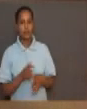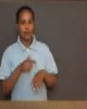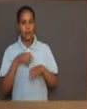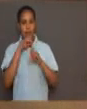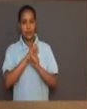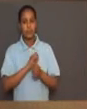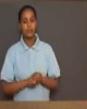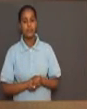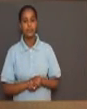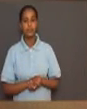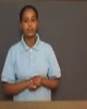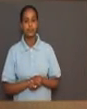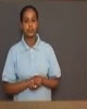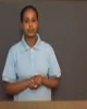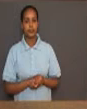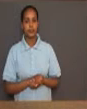Time's up.